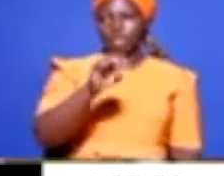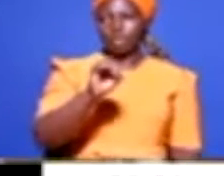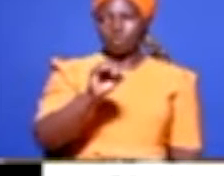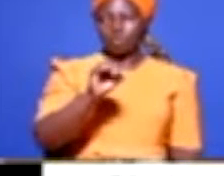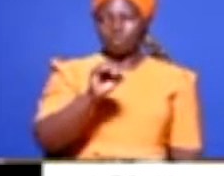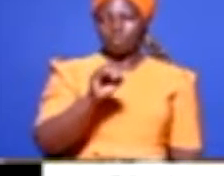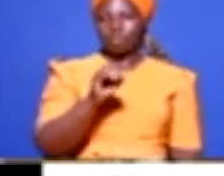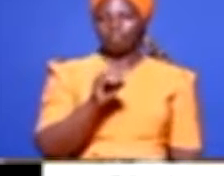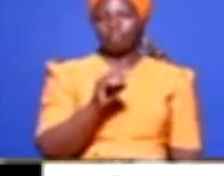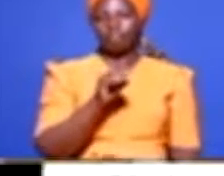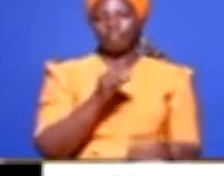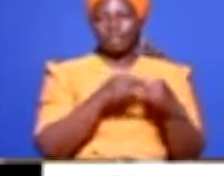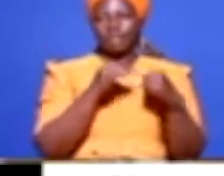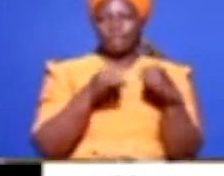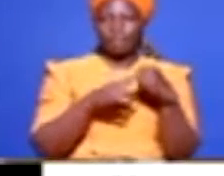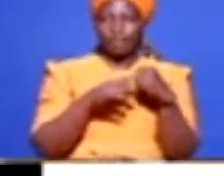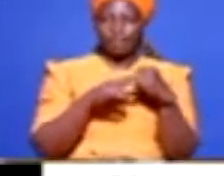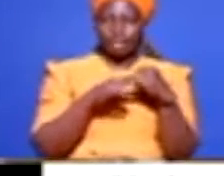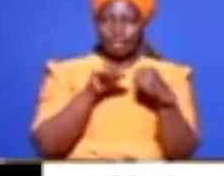87.086, Kenya High School.